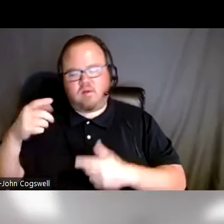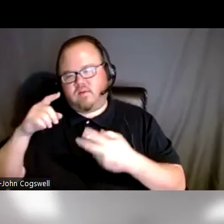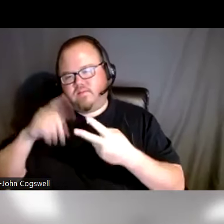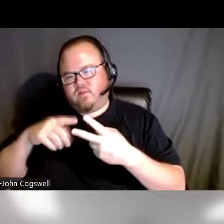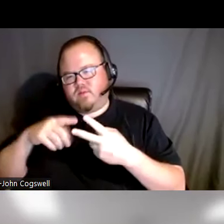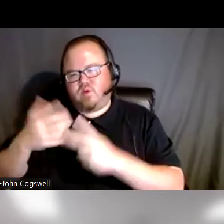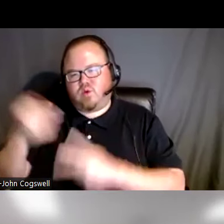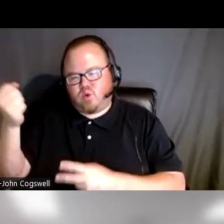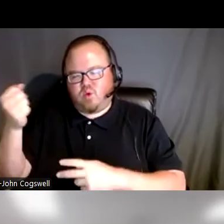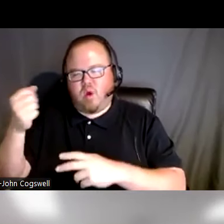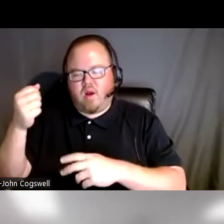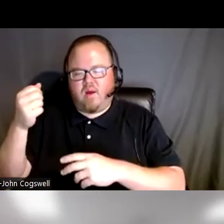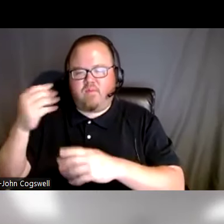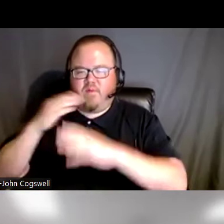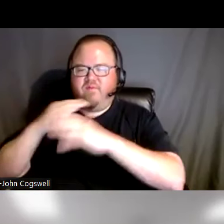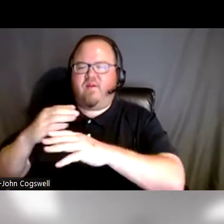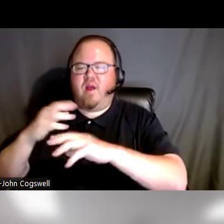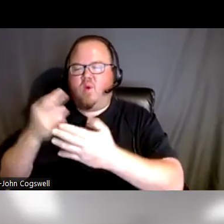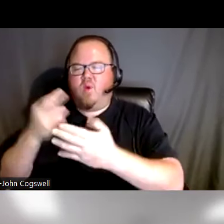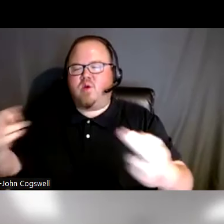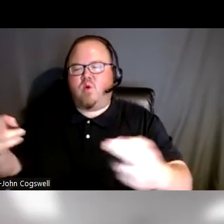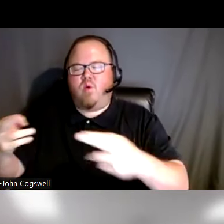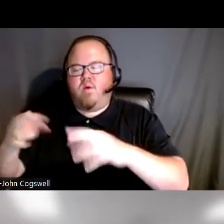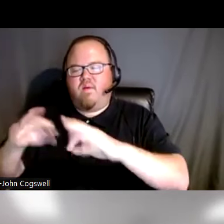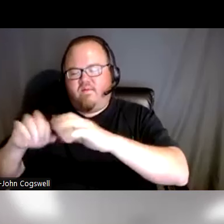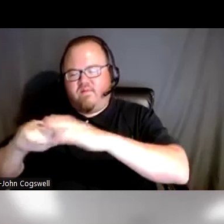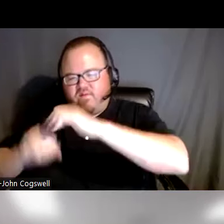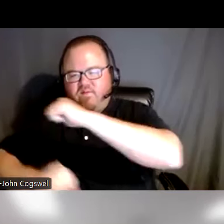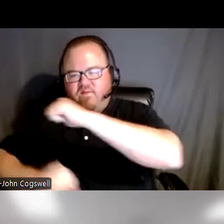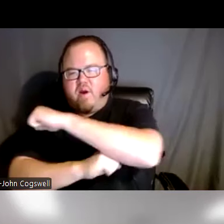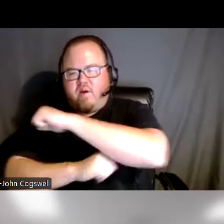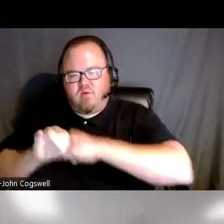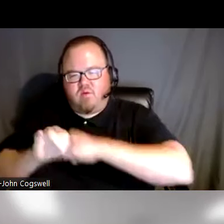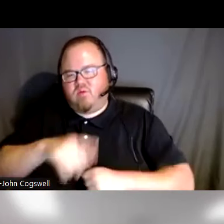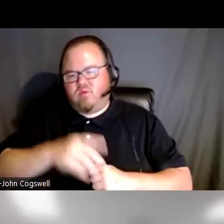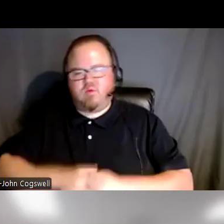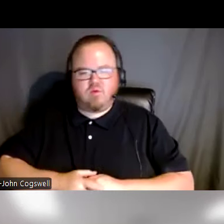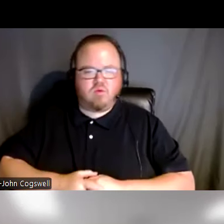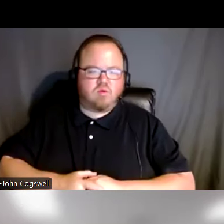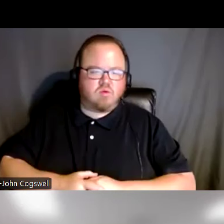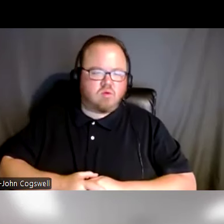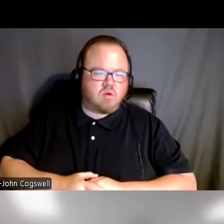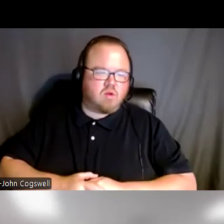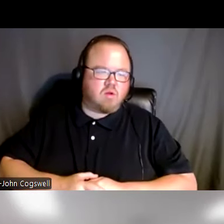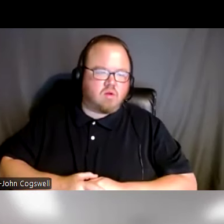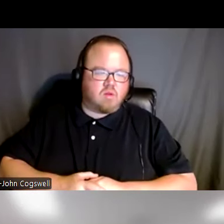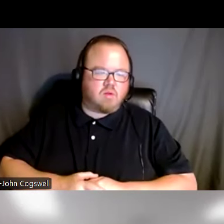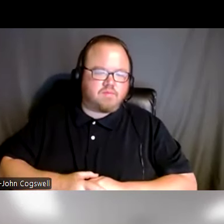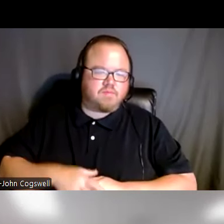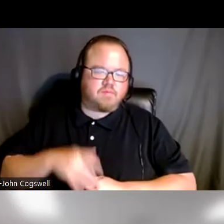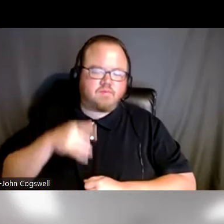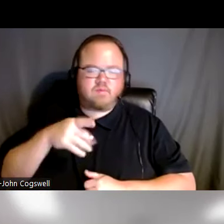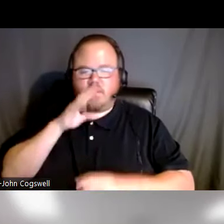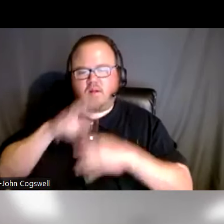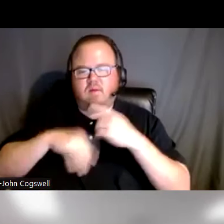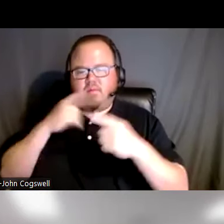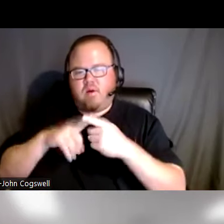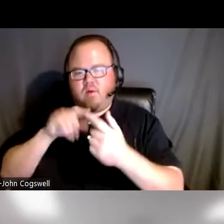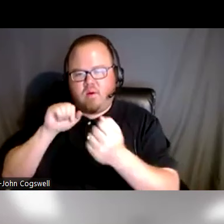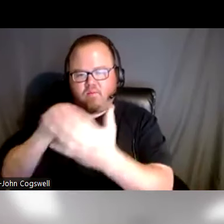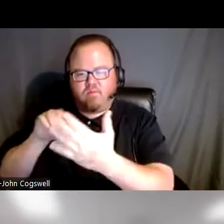Centers framework. So 3 levels of intervention is universal, referring to